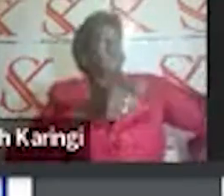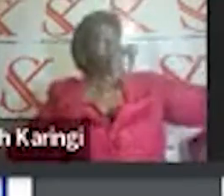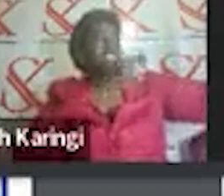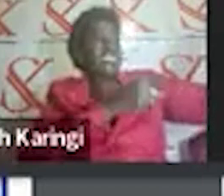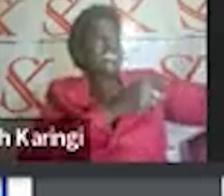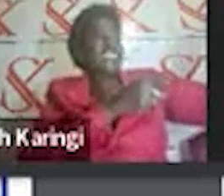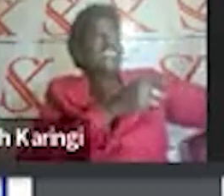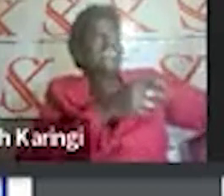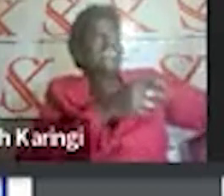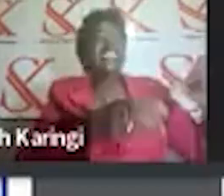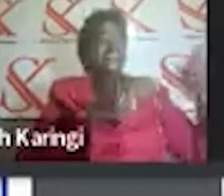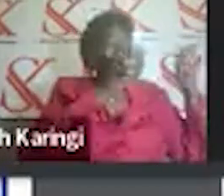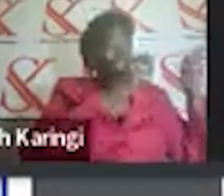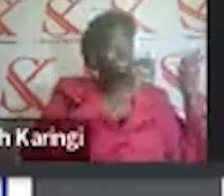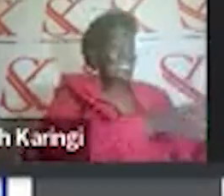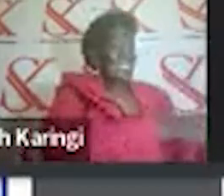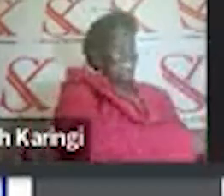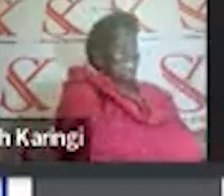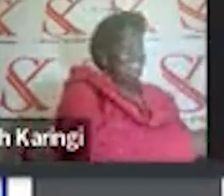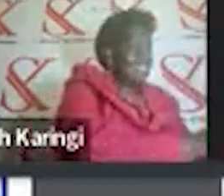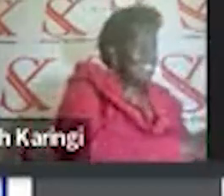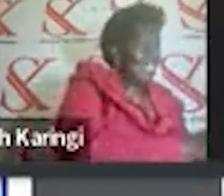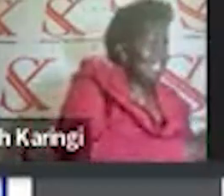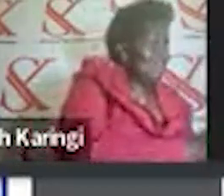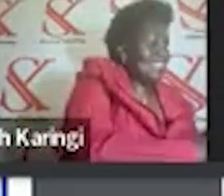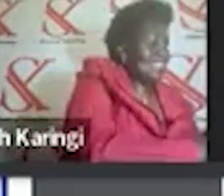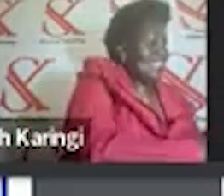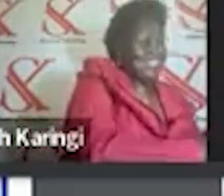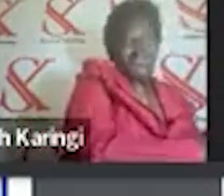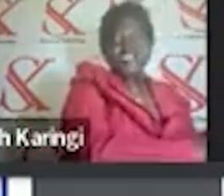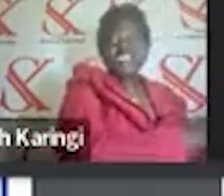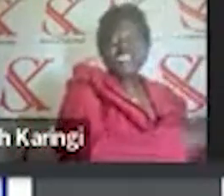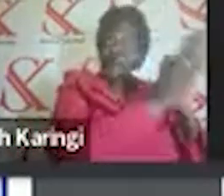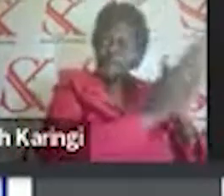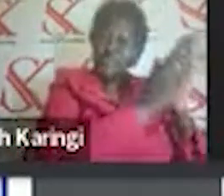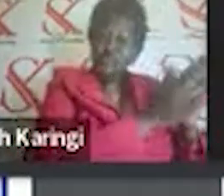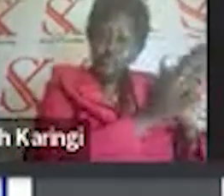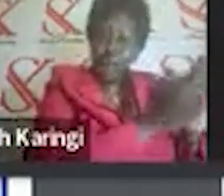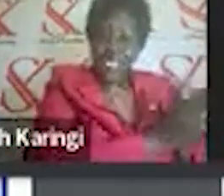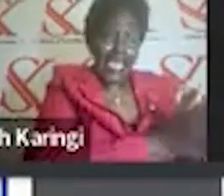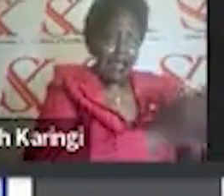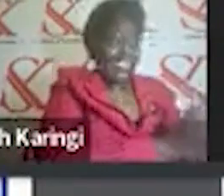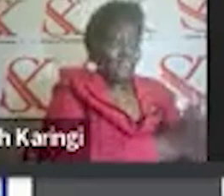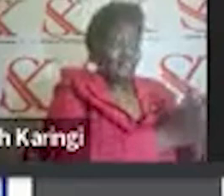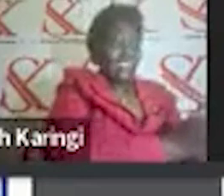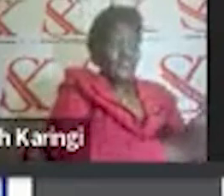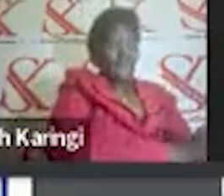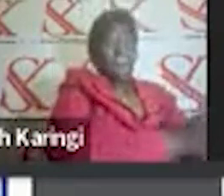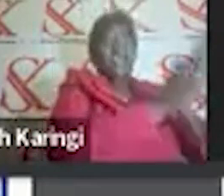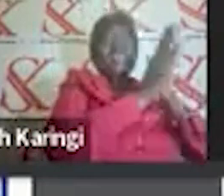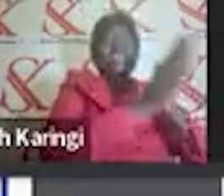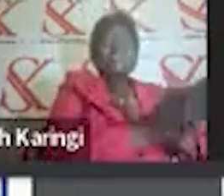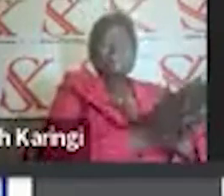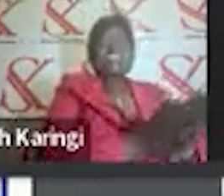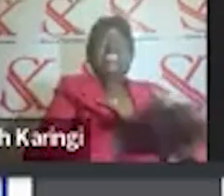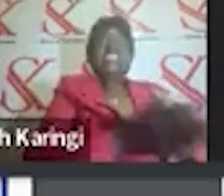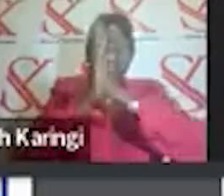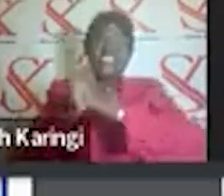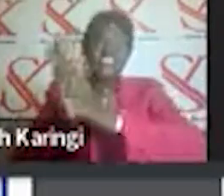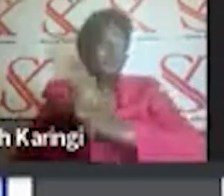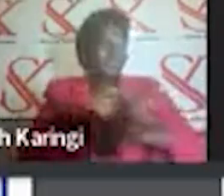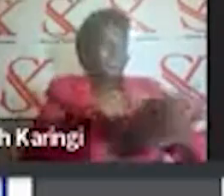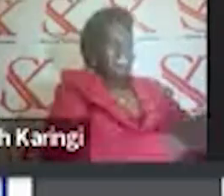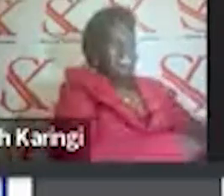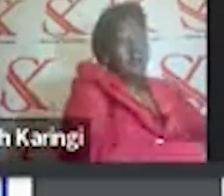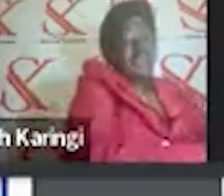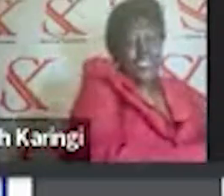me take you to Grace. And I tell Grace, listen, this girl or this gentleman is a very good friend of mine. I market you. And then after that, I tell